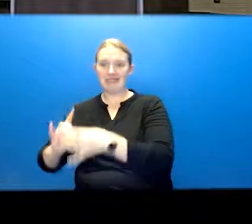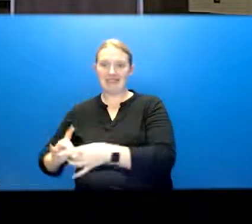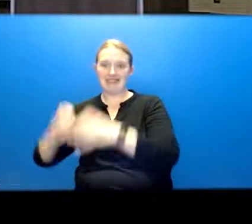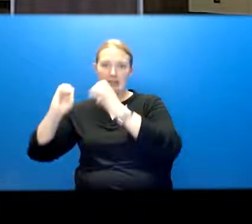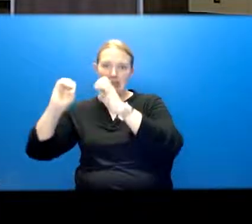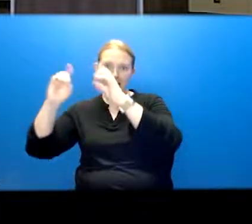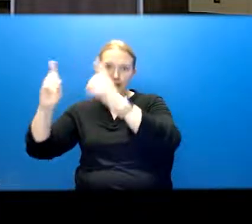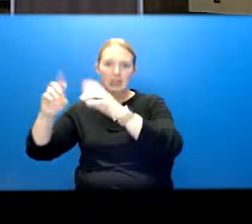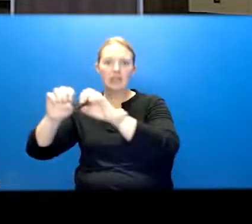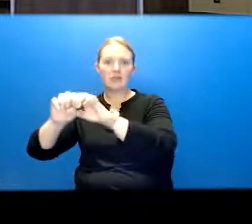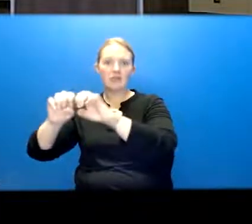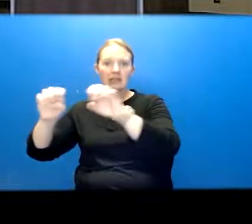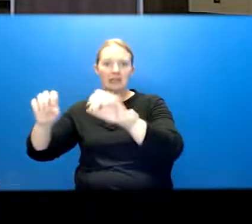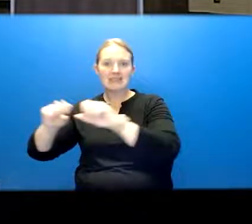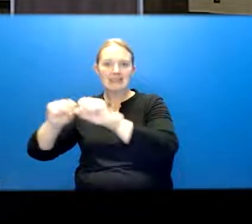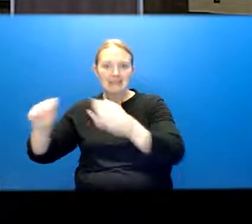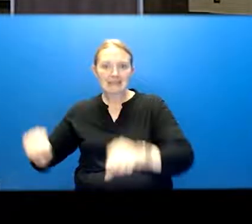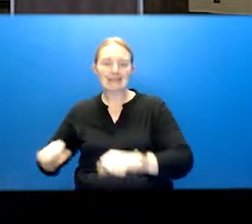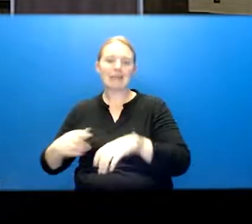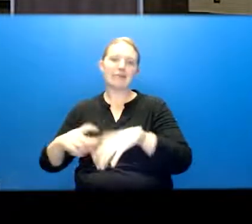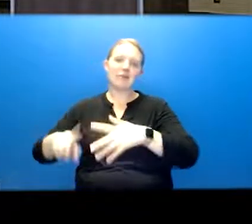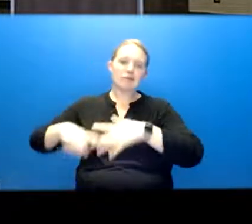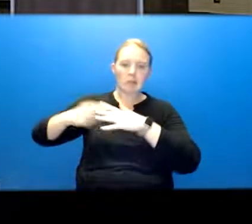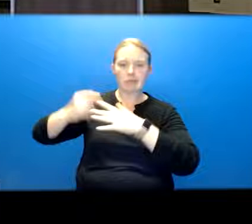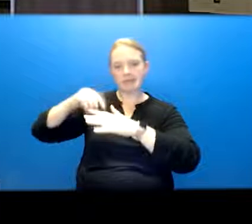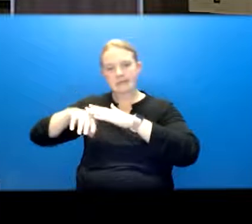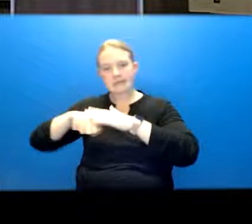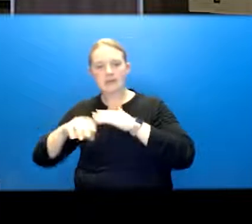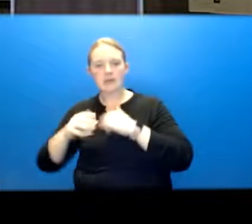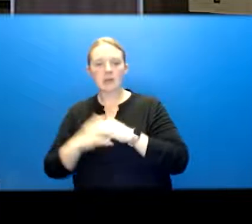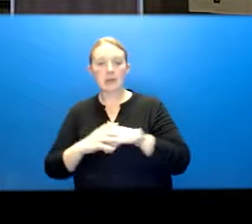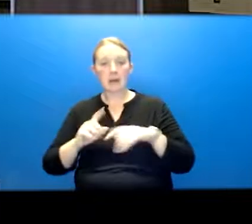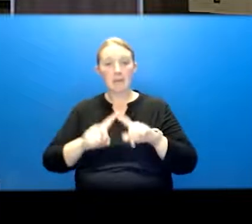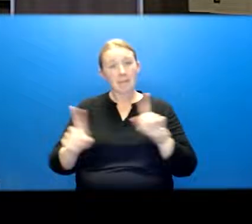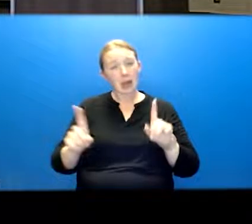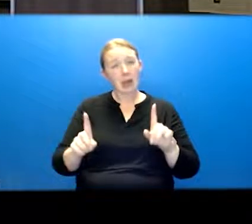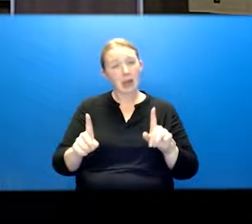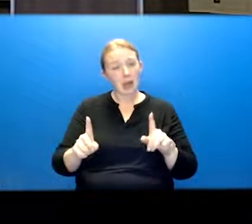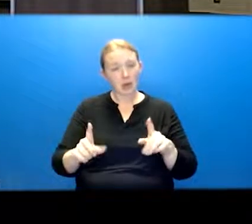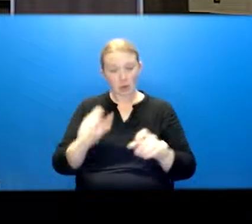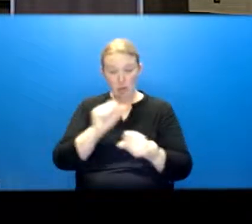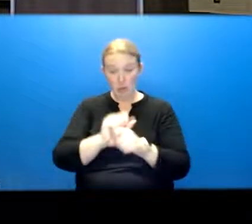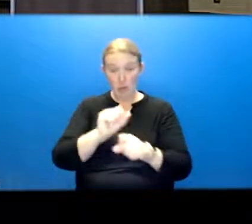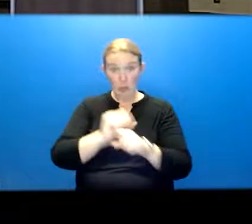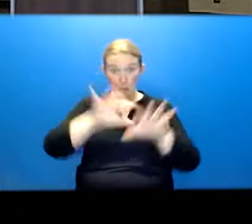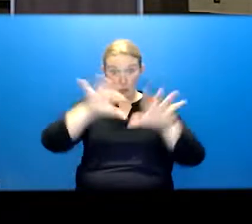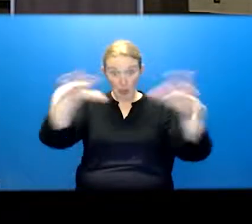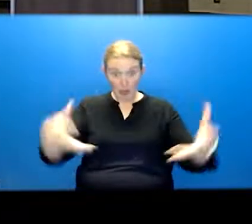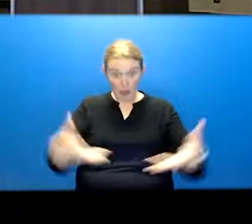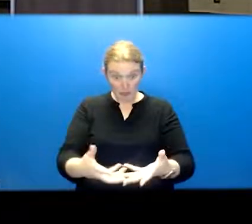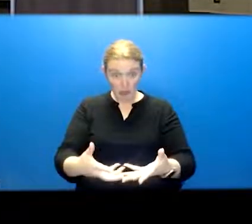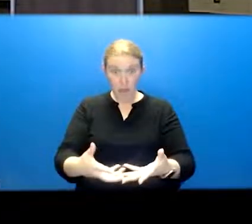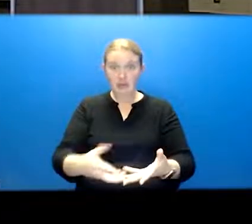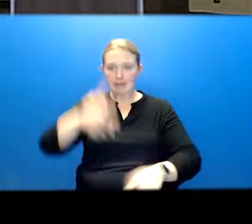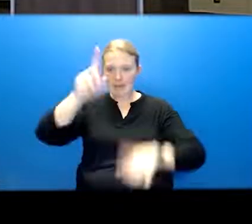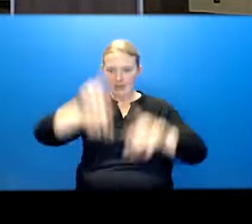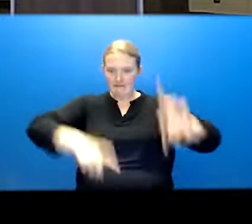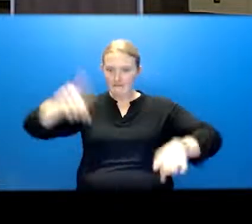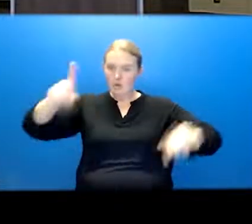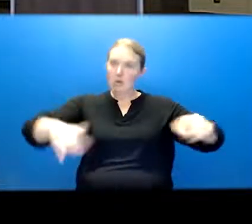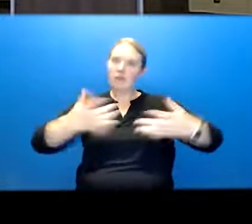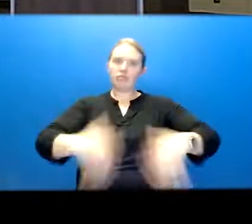system and entries and things like that. But I think that having a more diverse workforce is extremely important. I